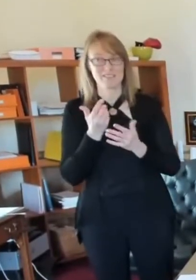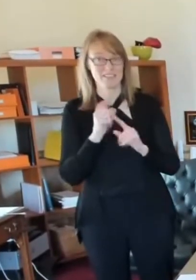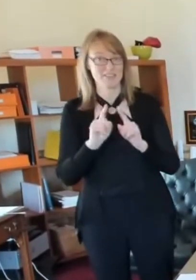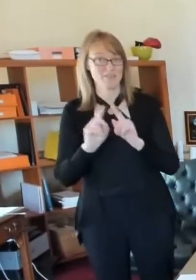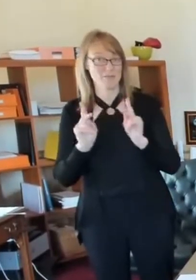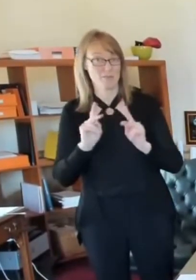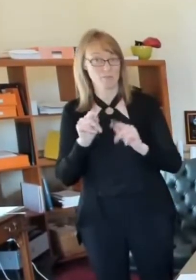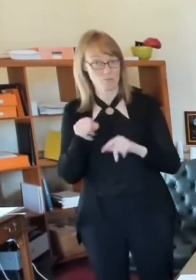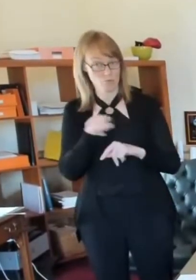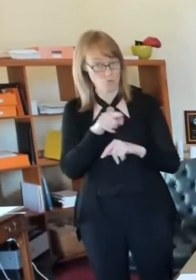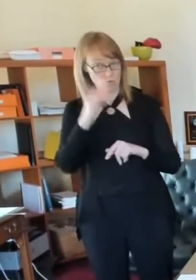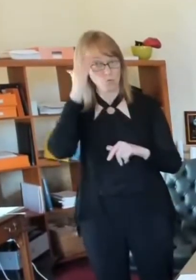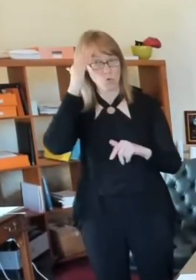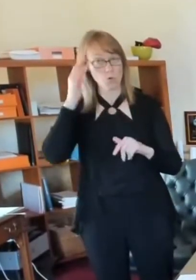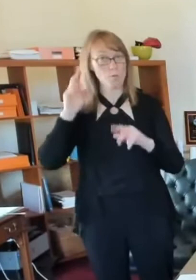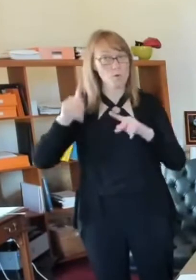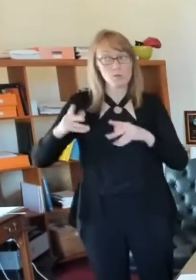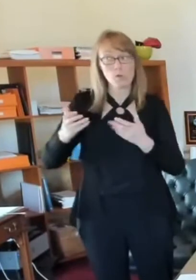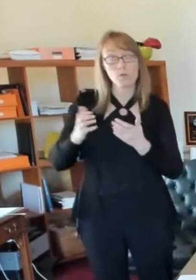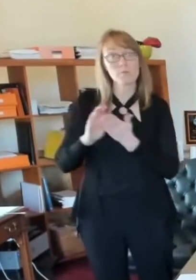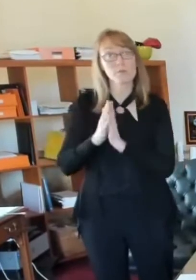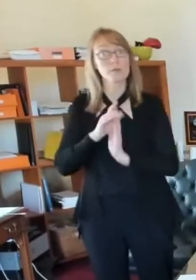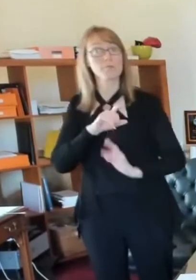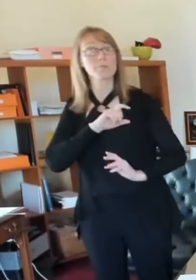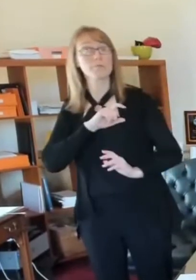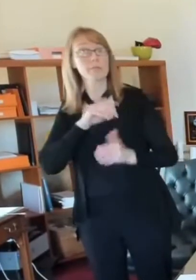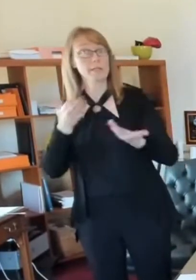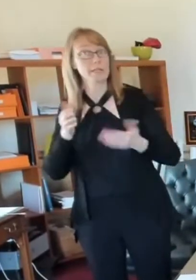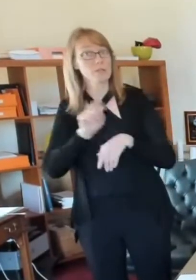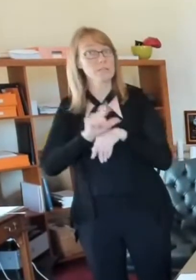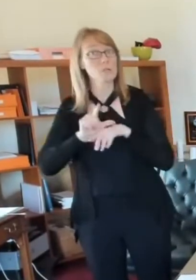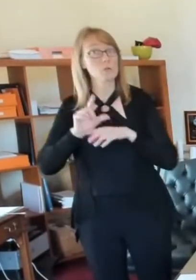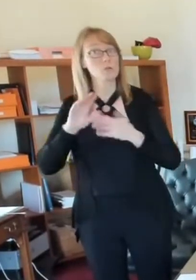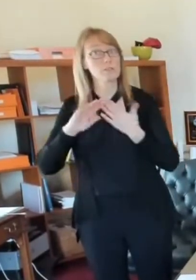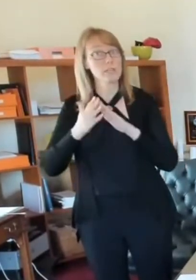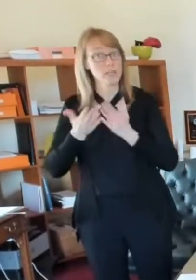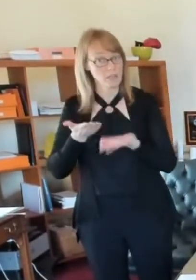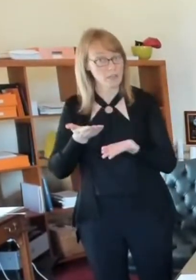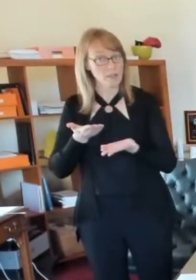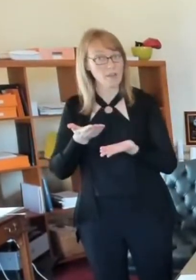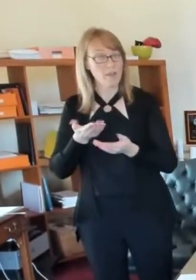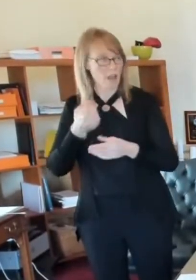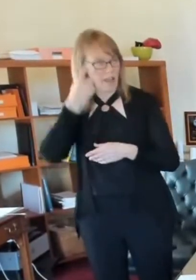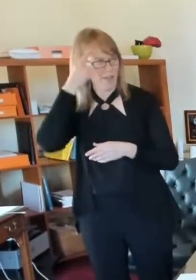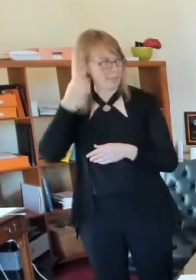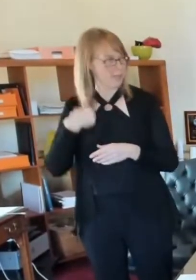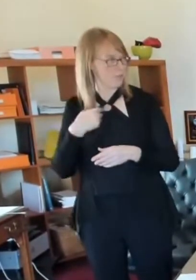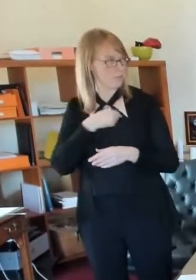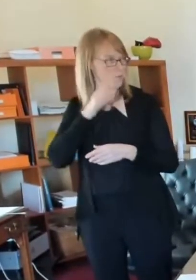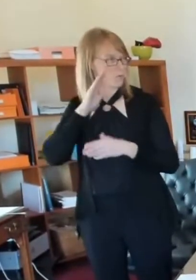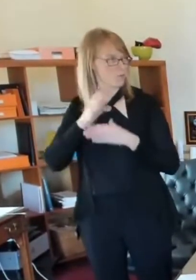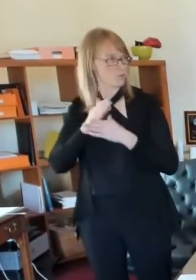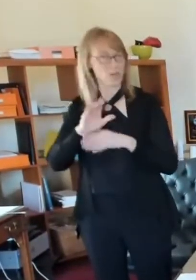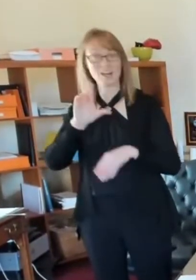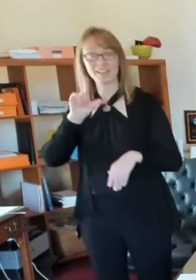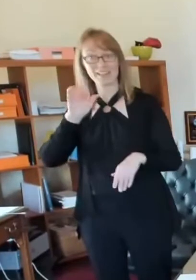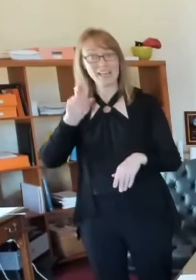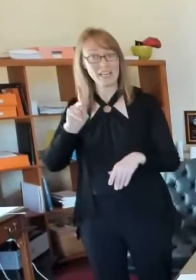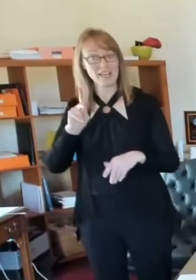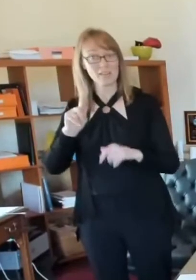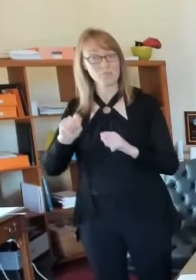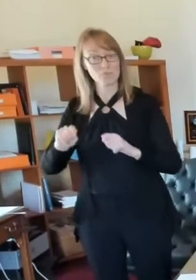please go online, go on to the city's website. I think we're going to post a link to it, and